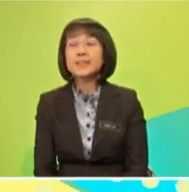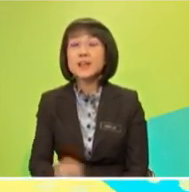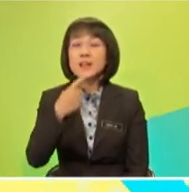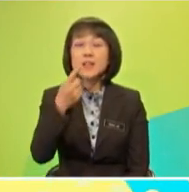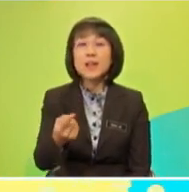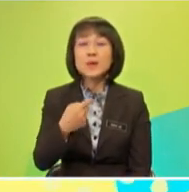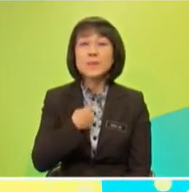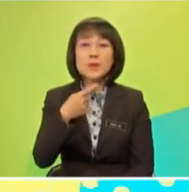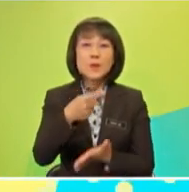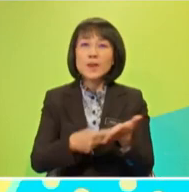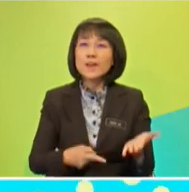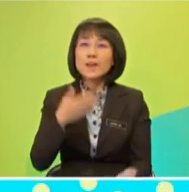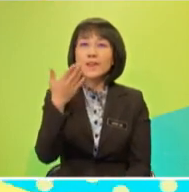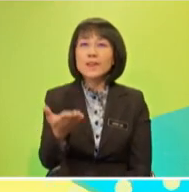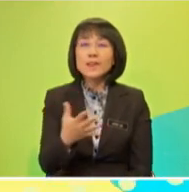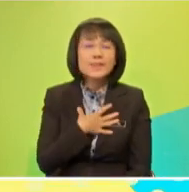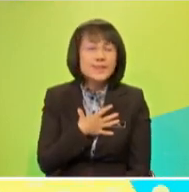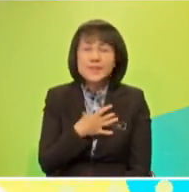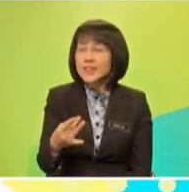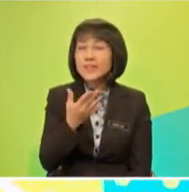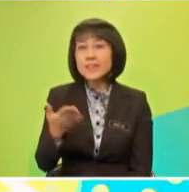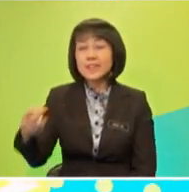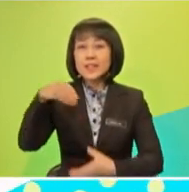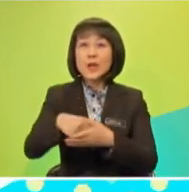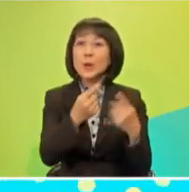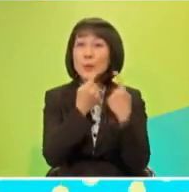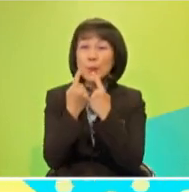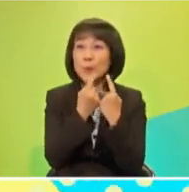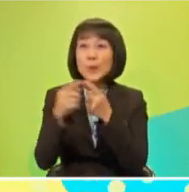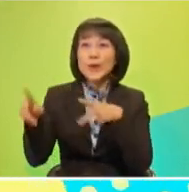what is your favorite thing in a birthday party?